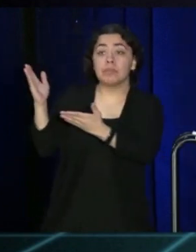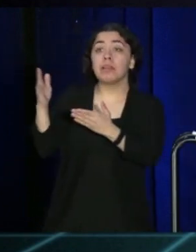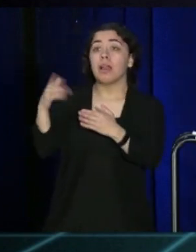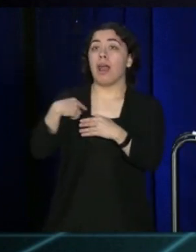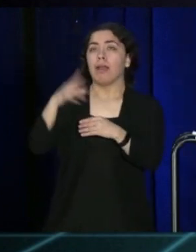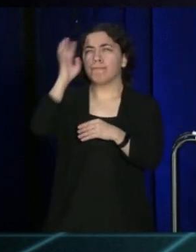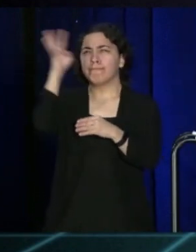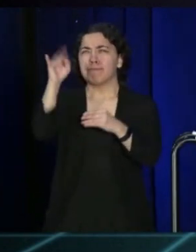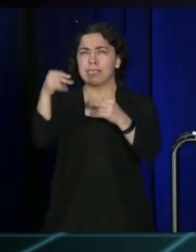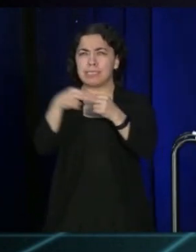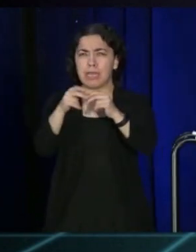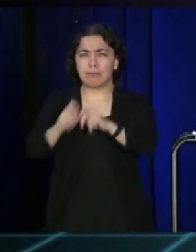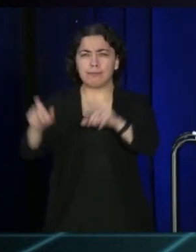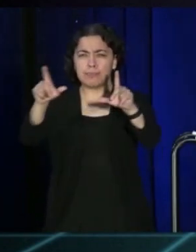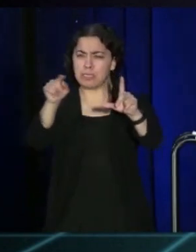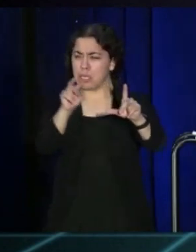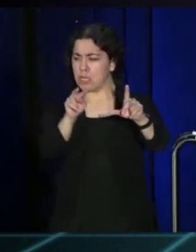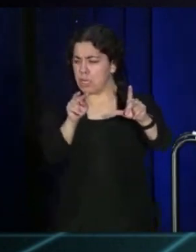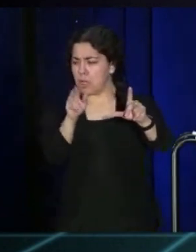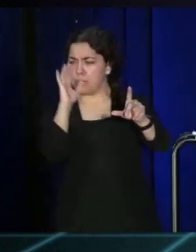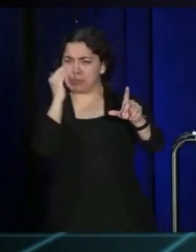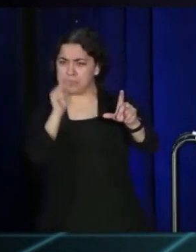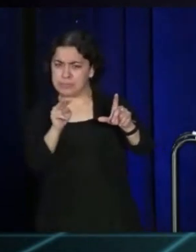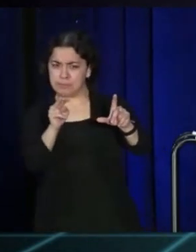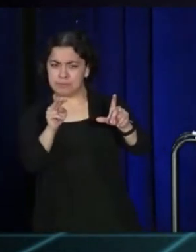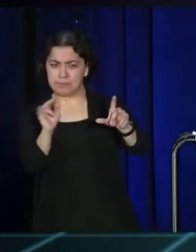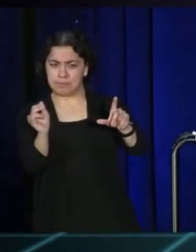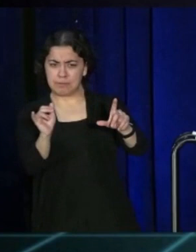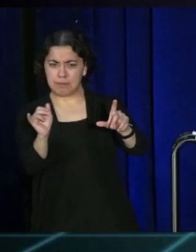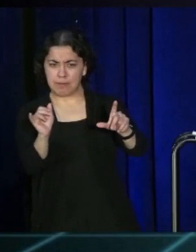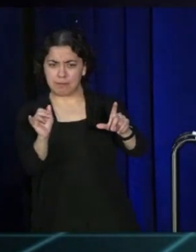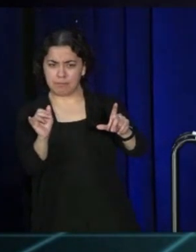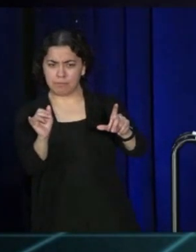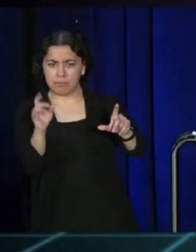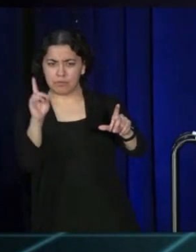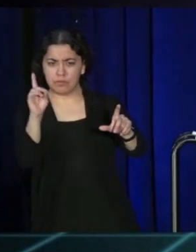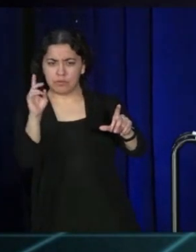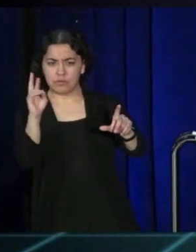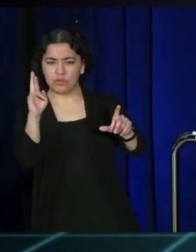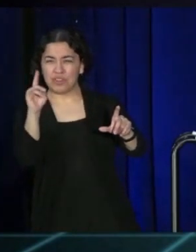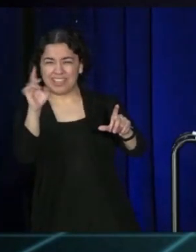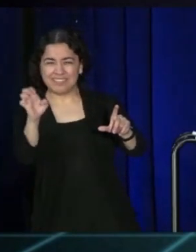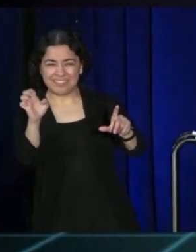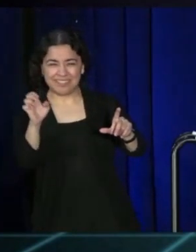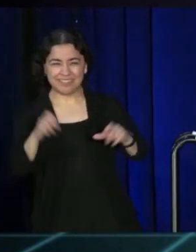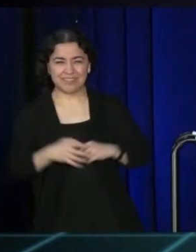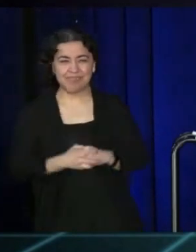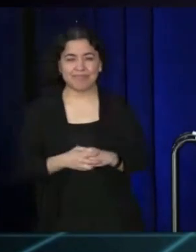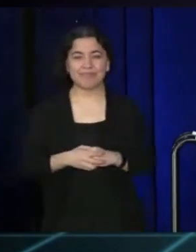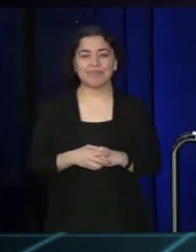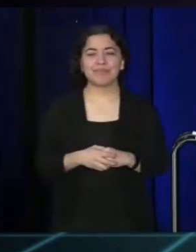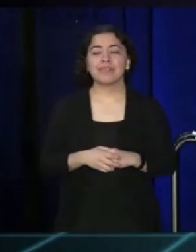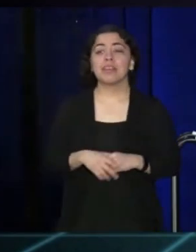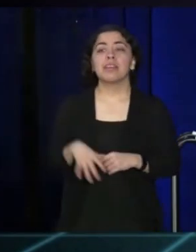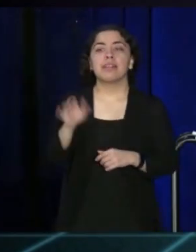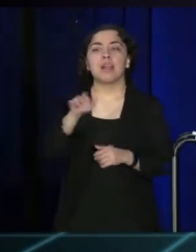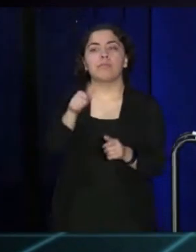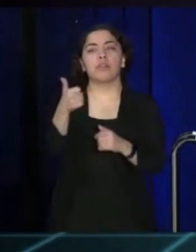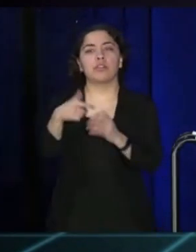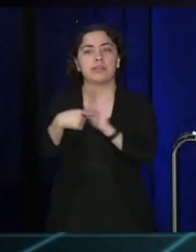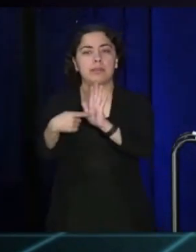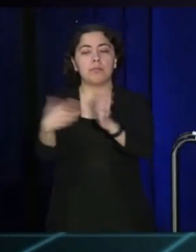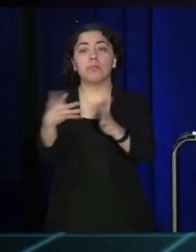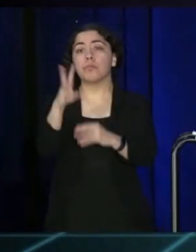that totally looks like a Drake meme. Okay, so let's talk about the Wikipedia example. How can we improve this? The thing